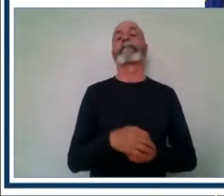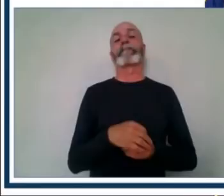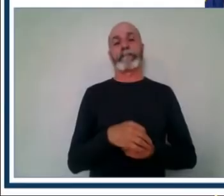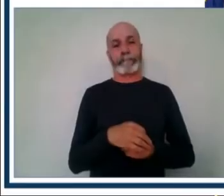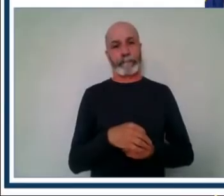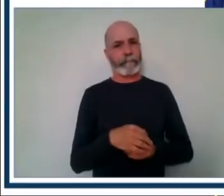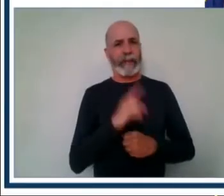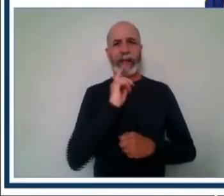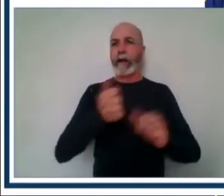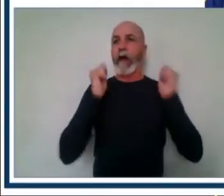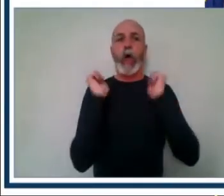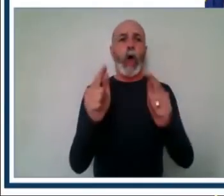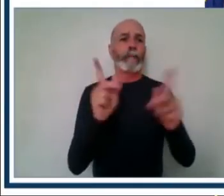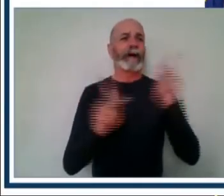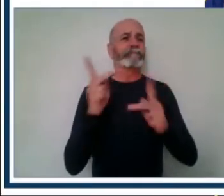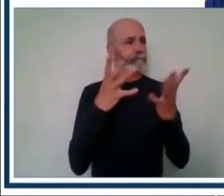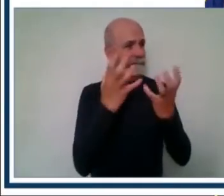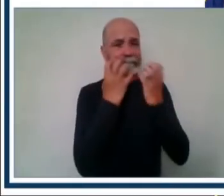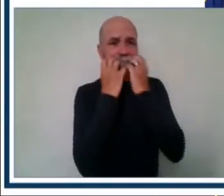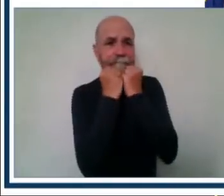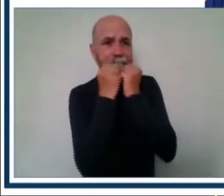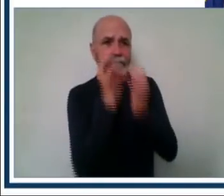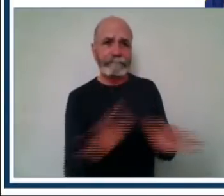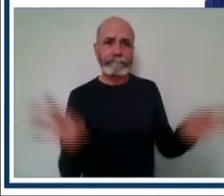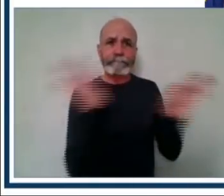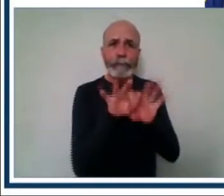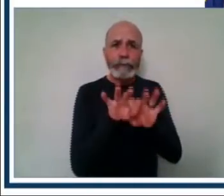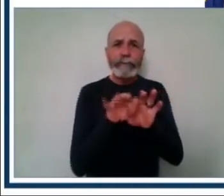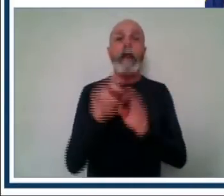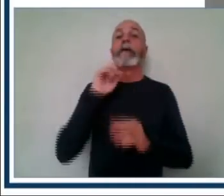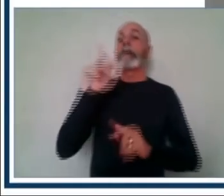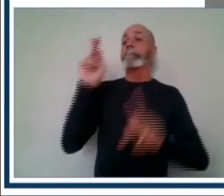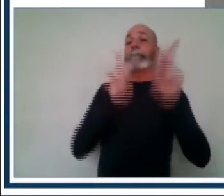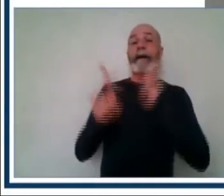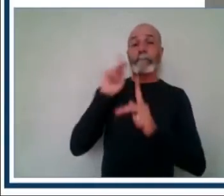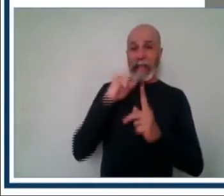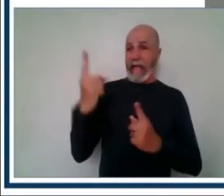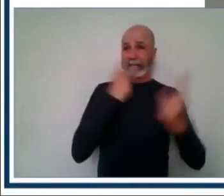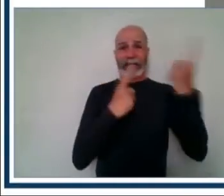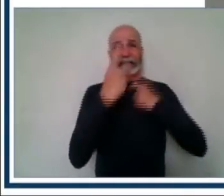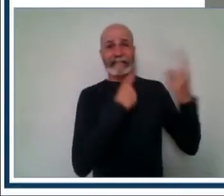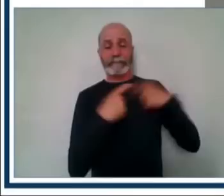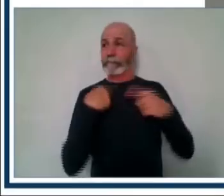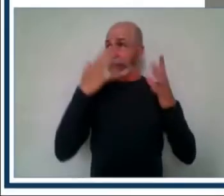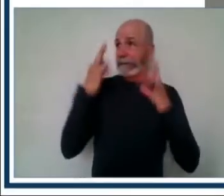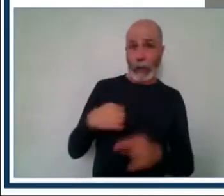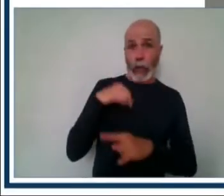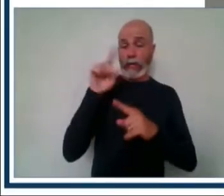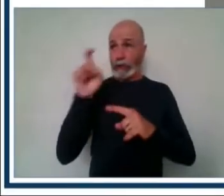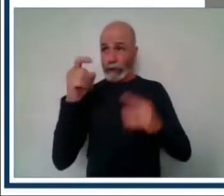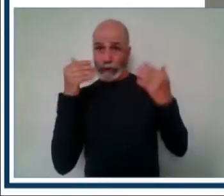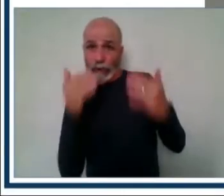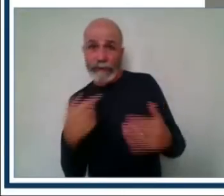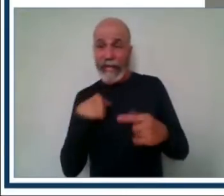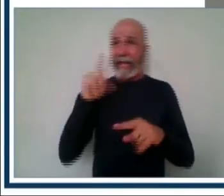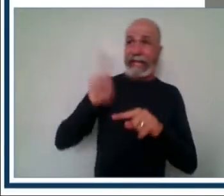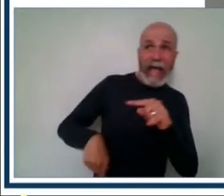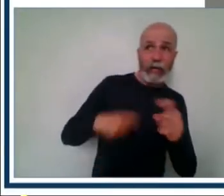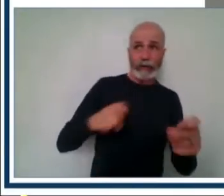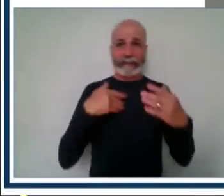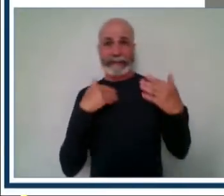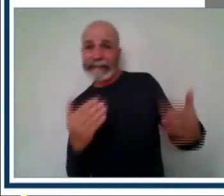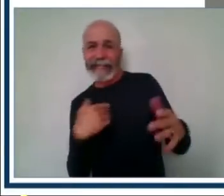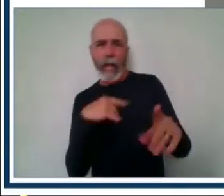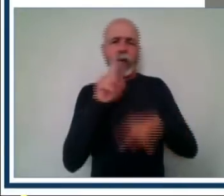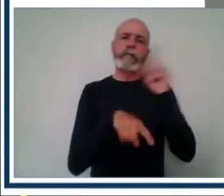asking us to decide and tell them what they can and cannot do. We trust Nova Scotians to use their intelligence and